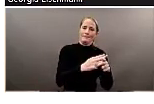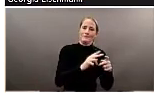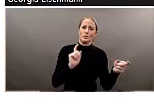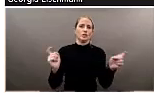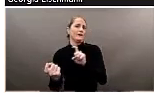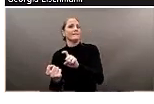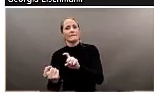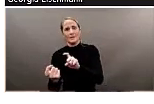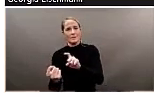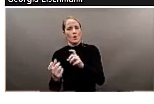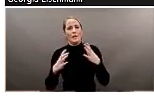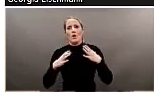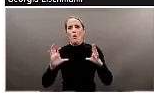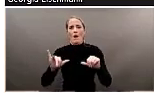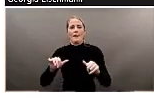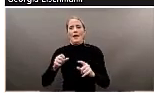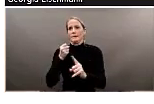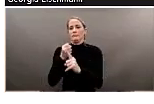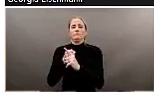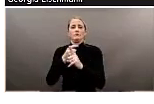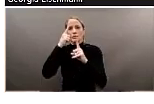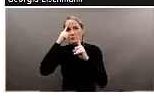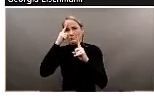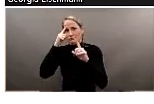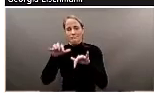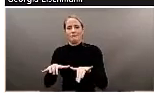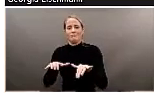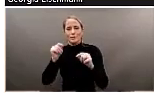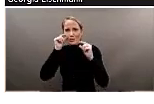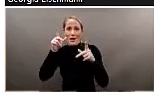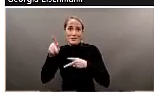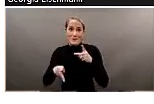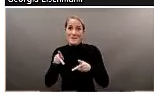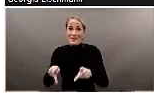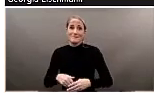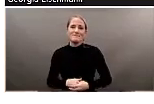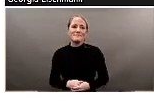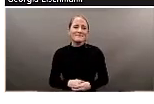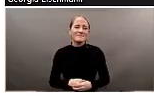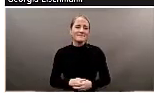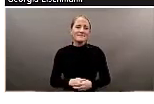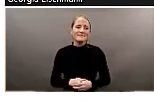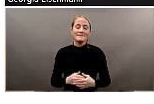good. It's just making the change all of a sudden we don't want that to all happen in March.